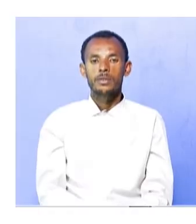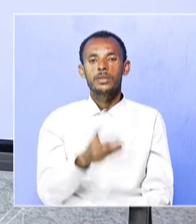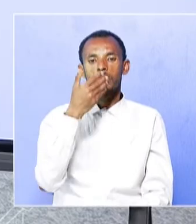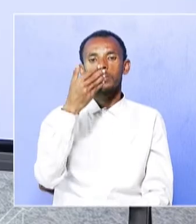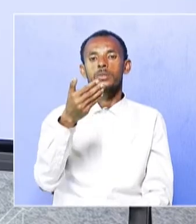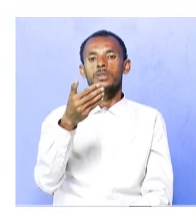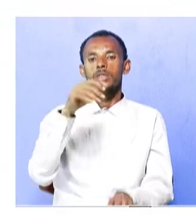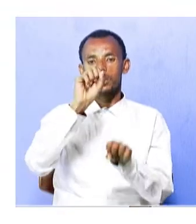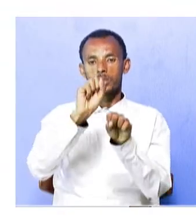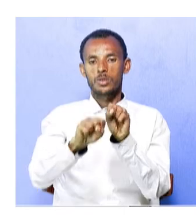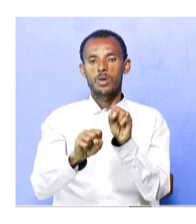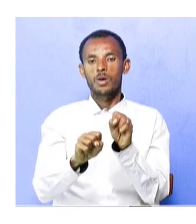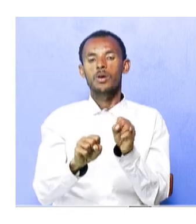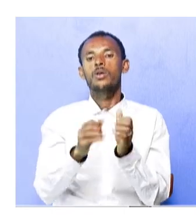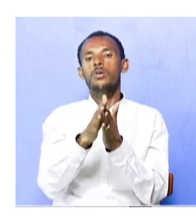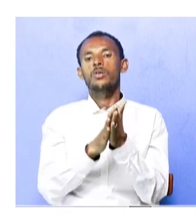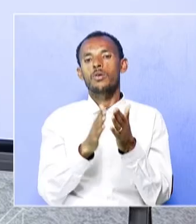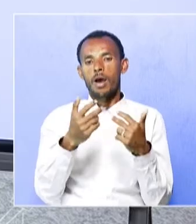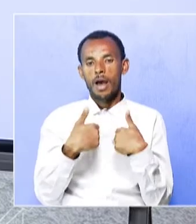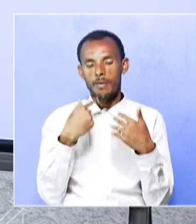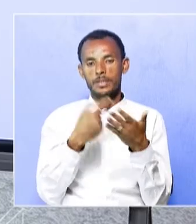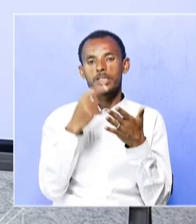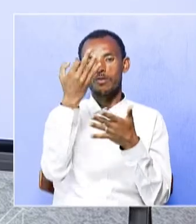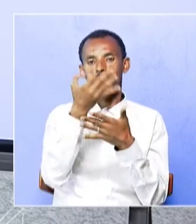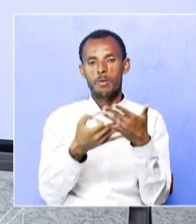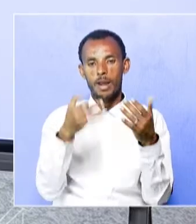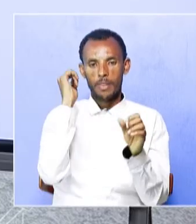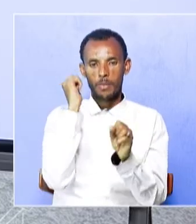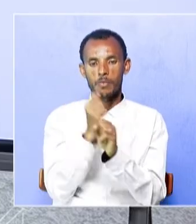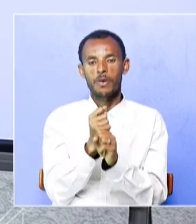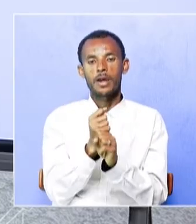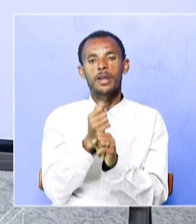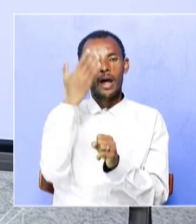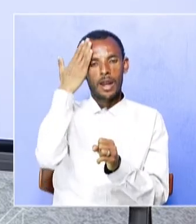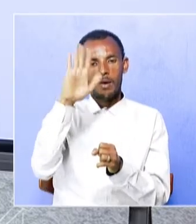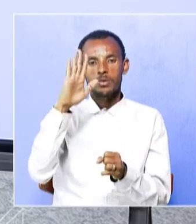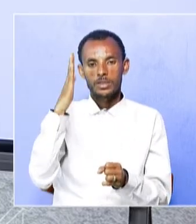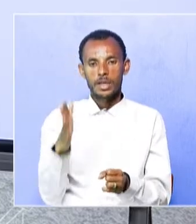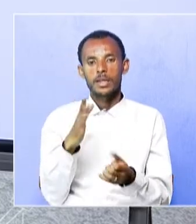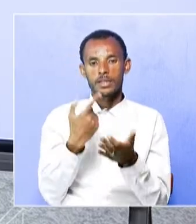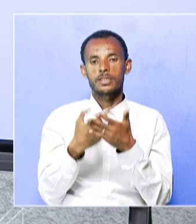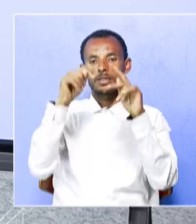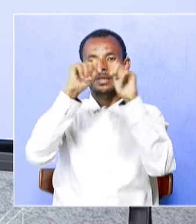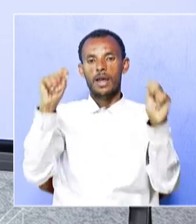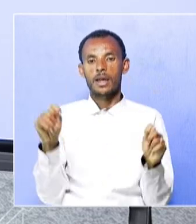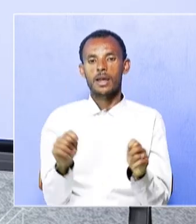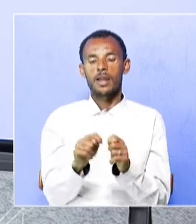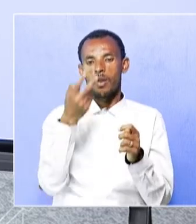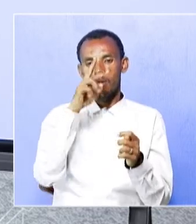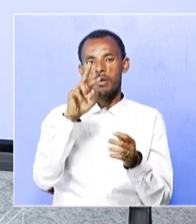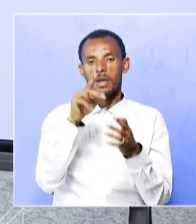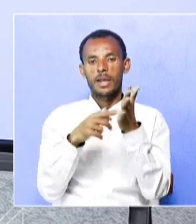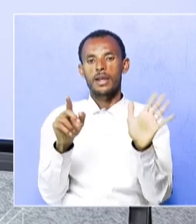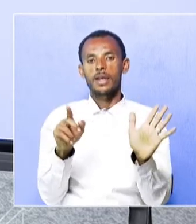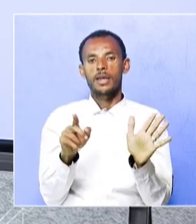Good. So you need to have these two formulas to find the unknown sides in this triangle. Look,